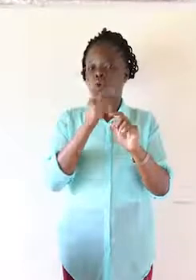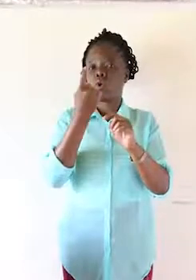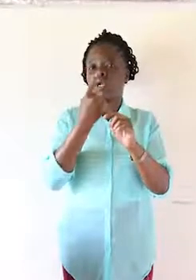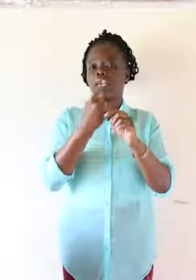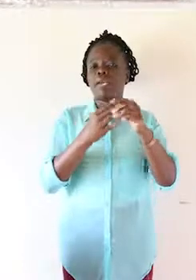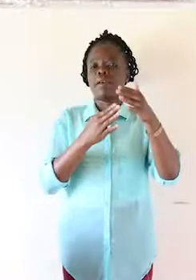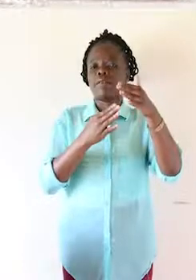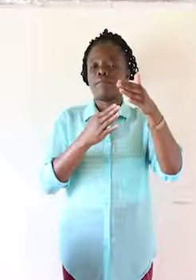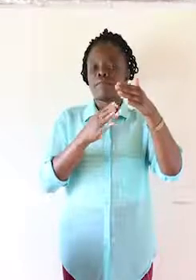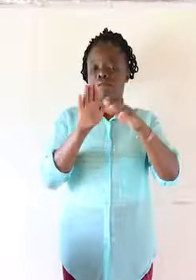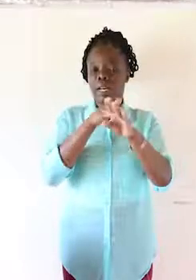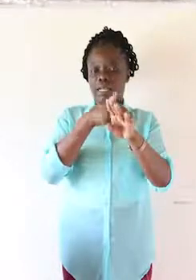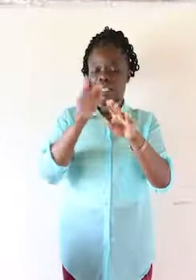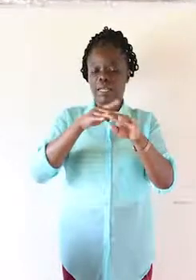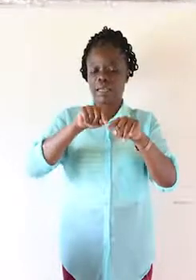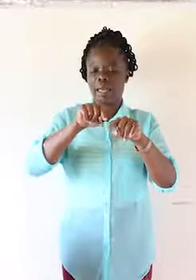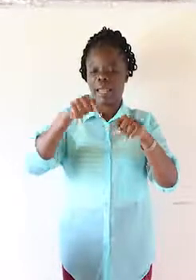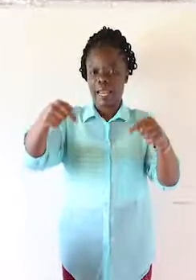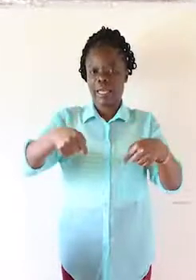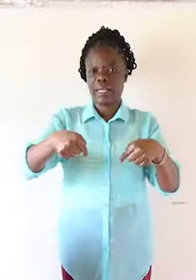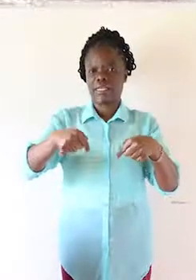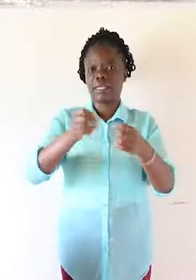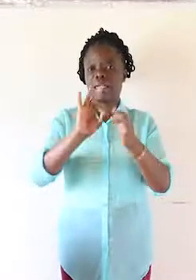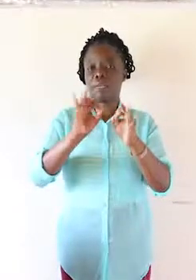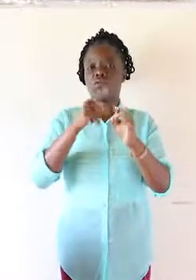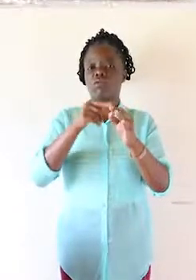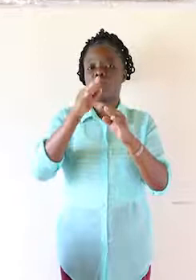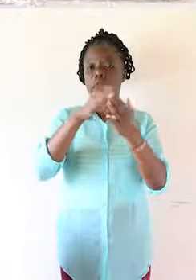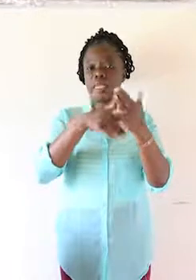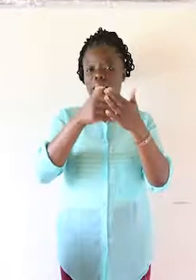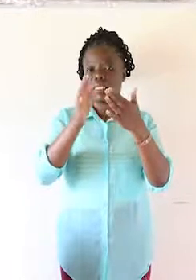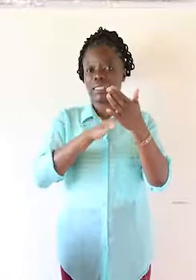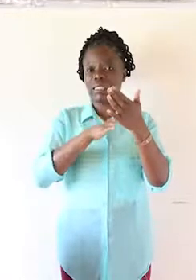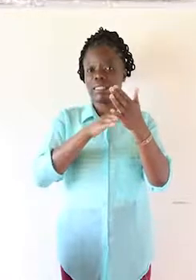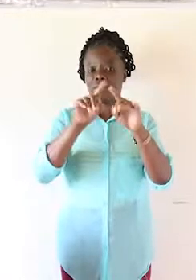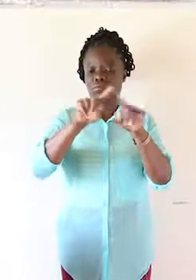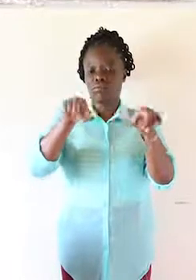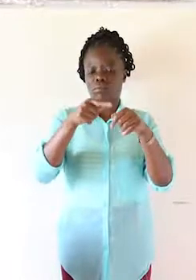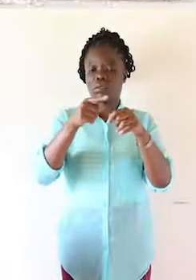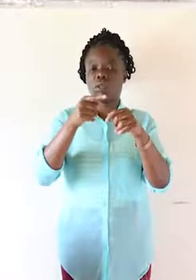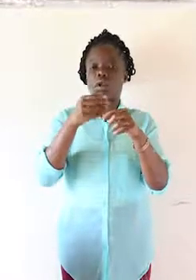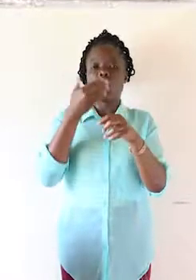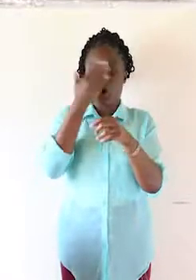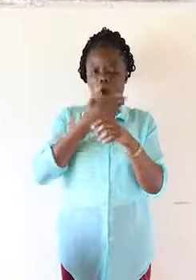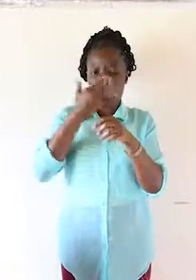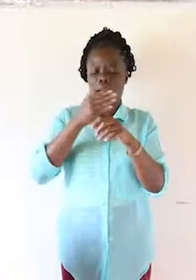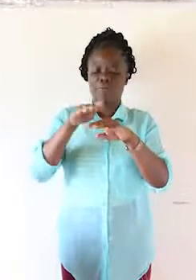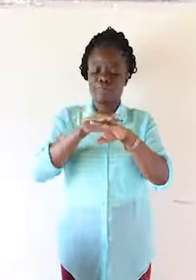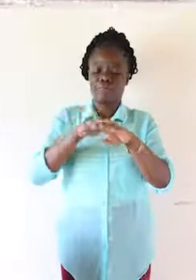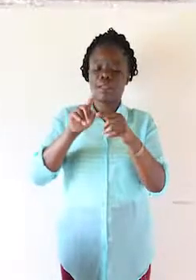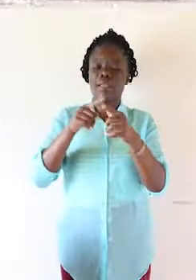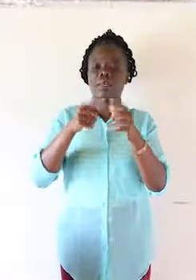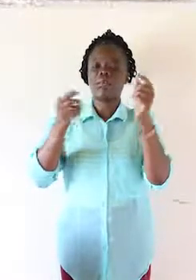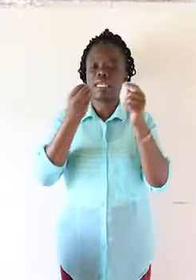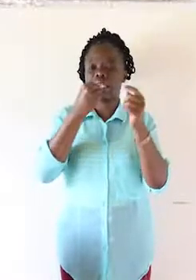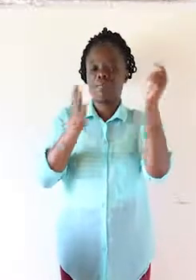legs. Because if we varnish here, then the varnish is going to be cleared with the oil and then we shall eat, which is